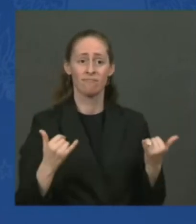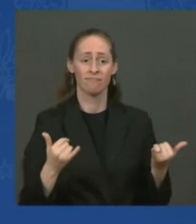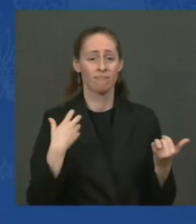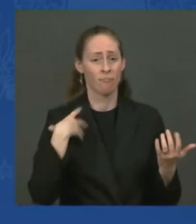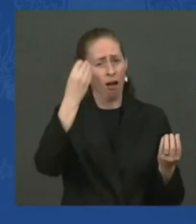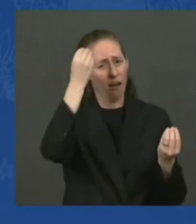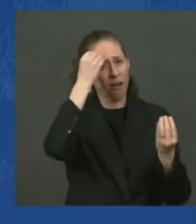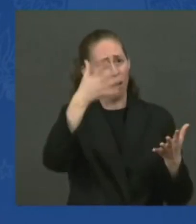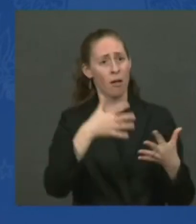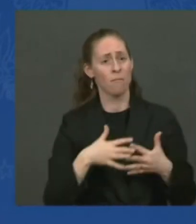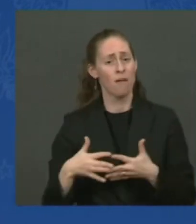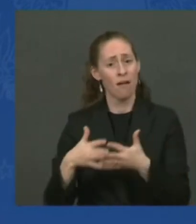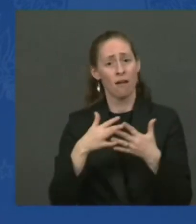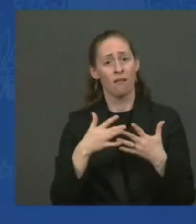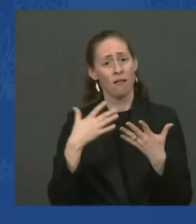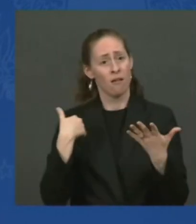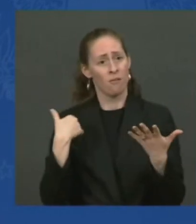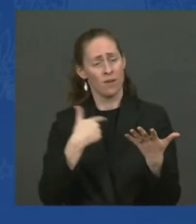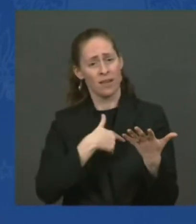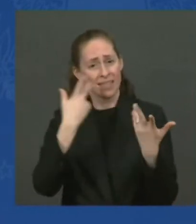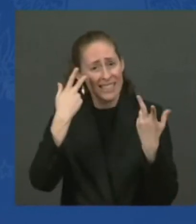hear you and we see you.